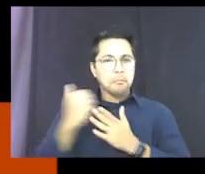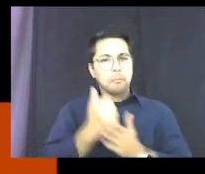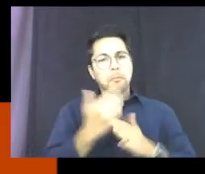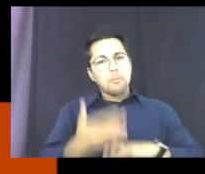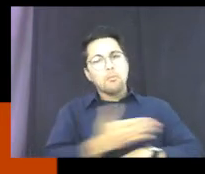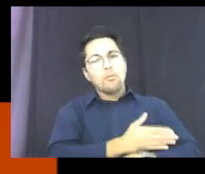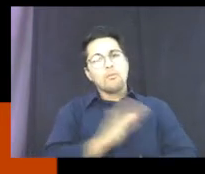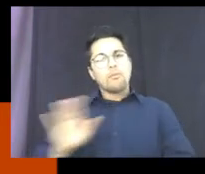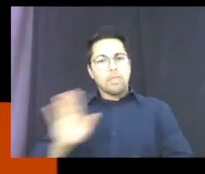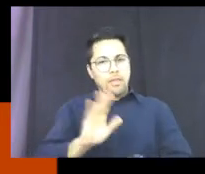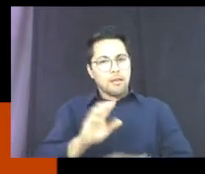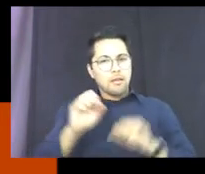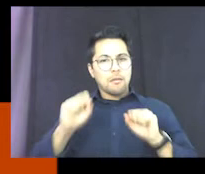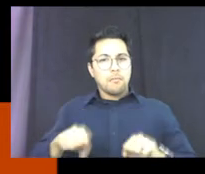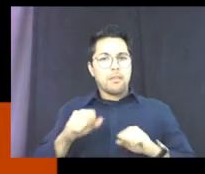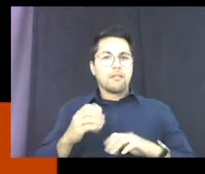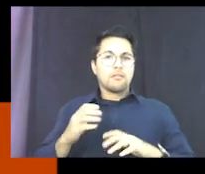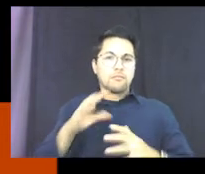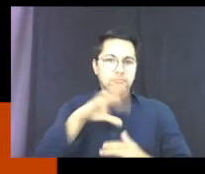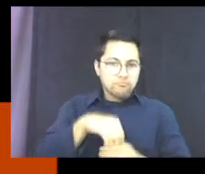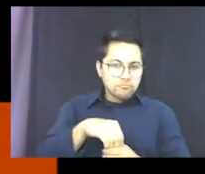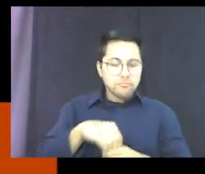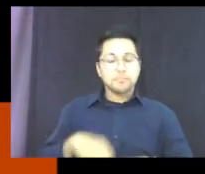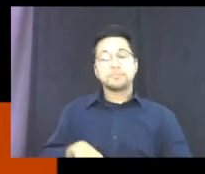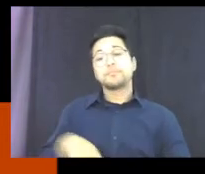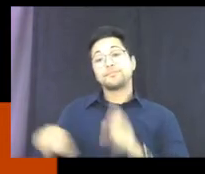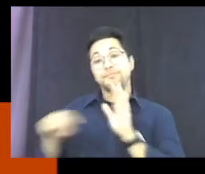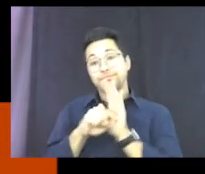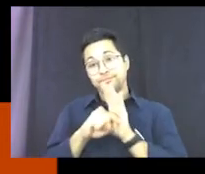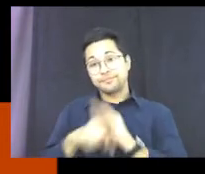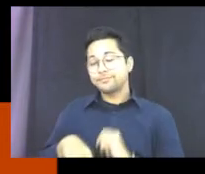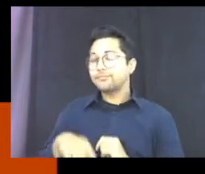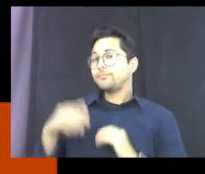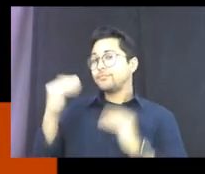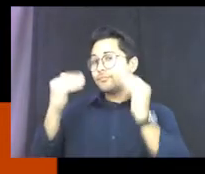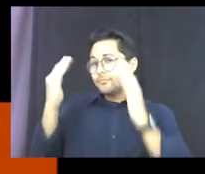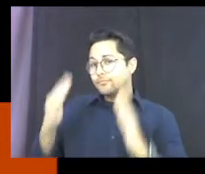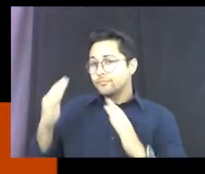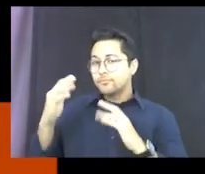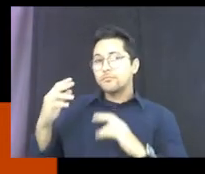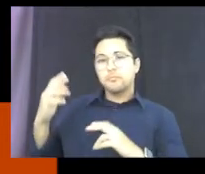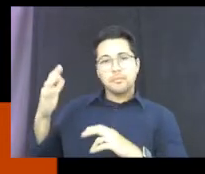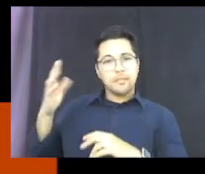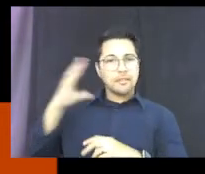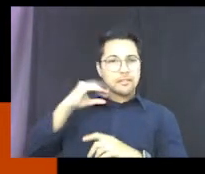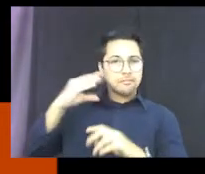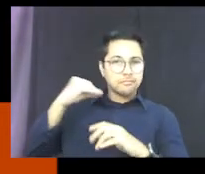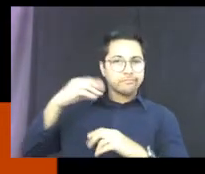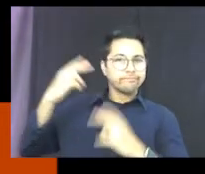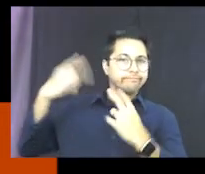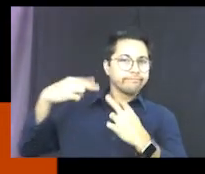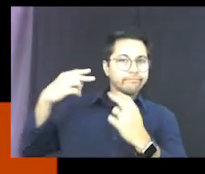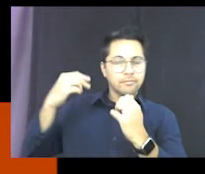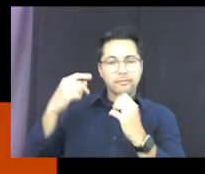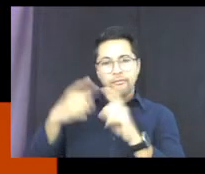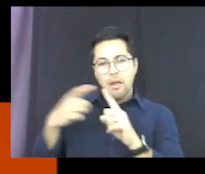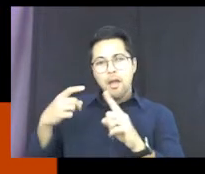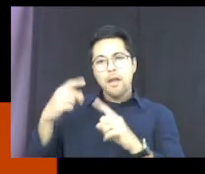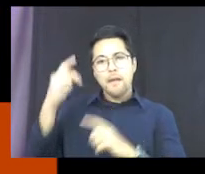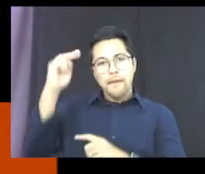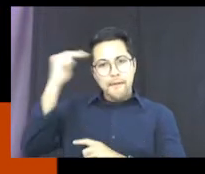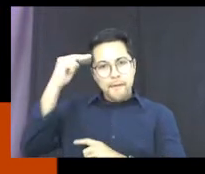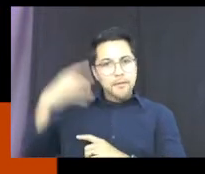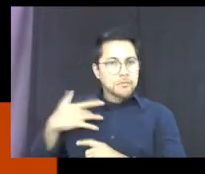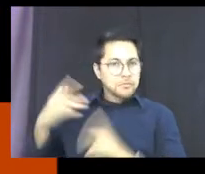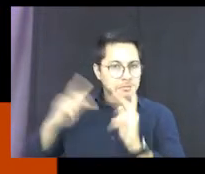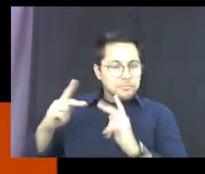to participate within the group. Con, autistic adults who have been judged negatively by neurotypical people might